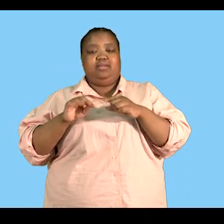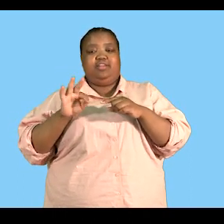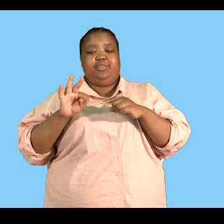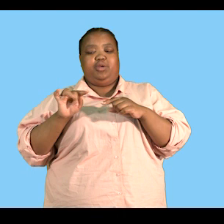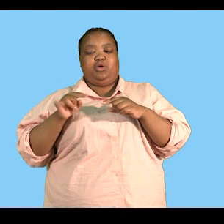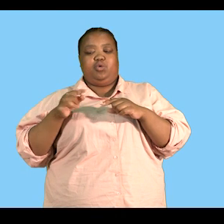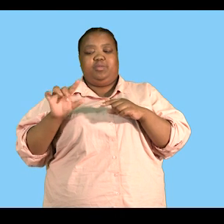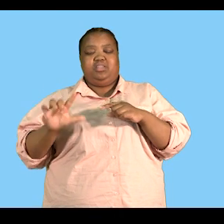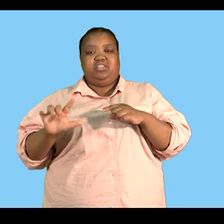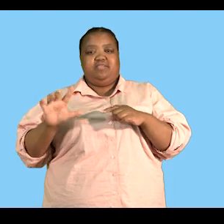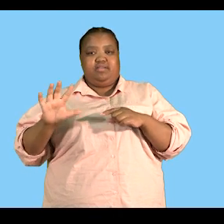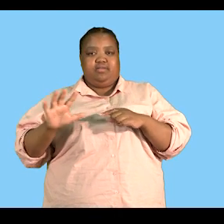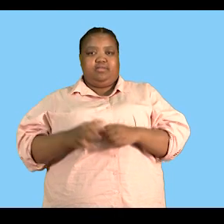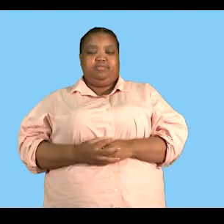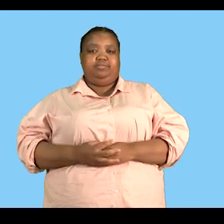by